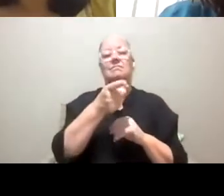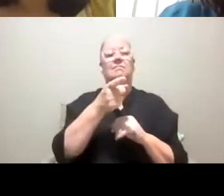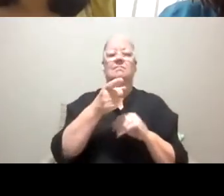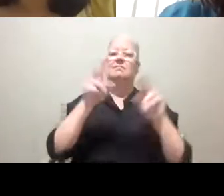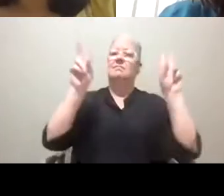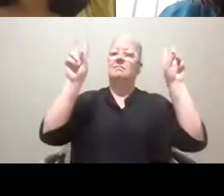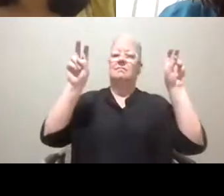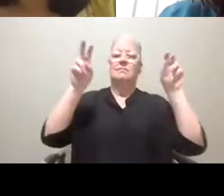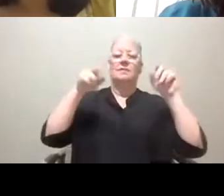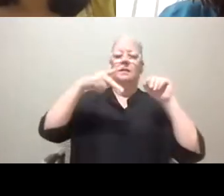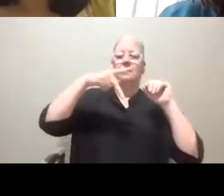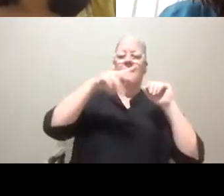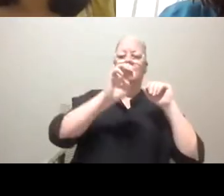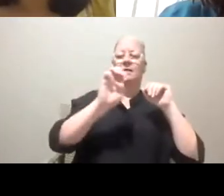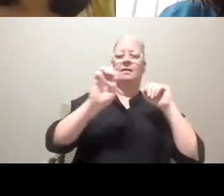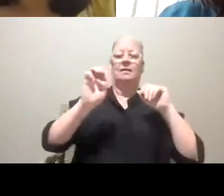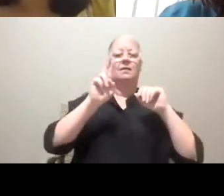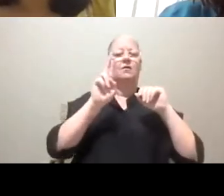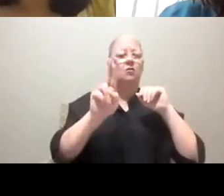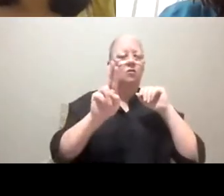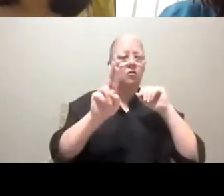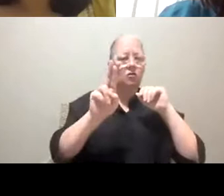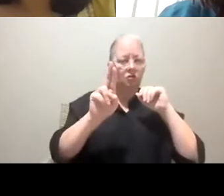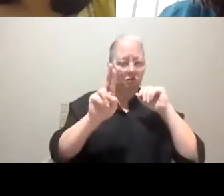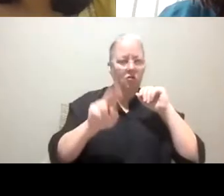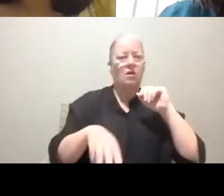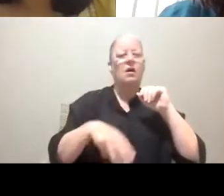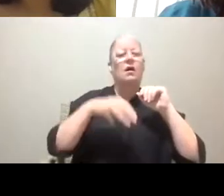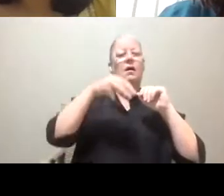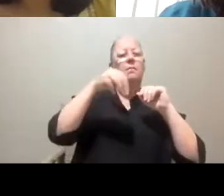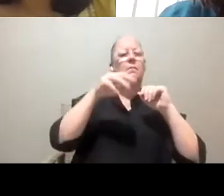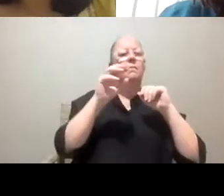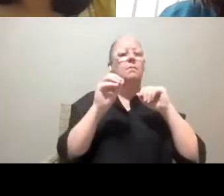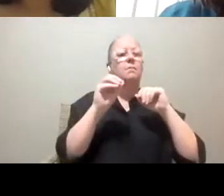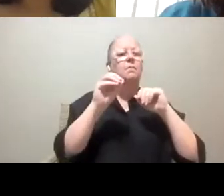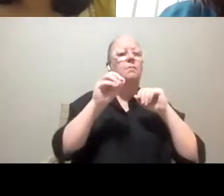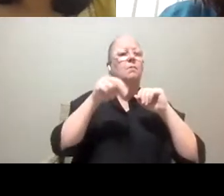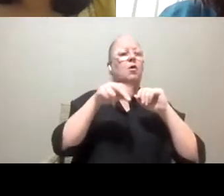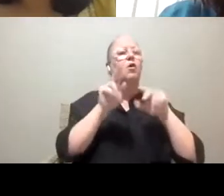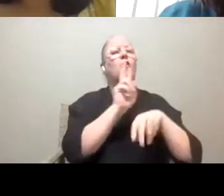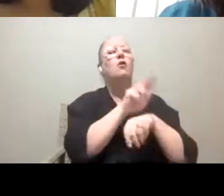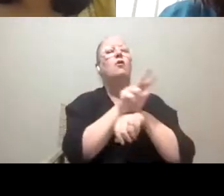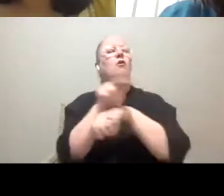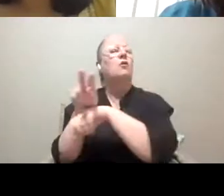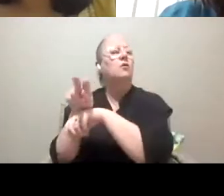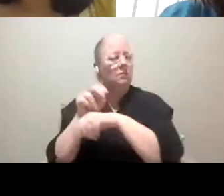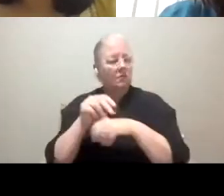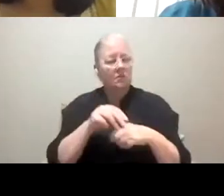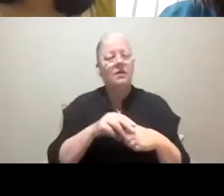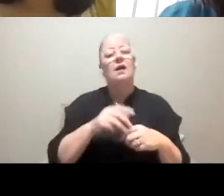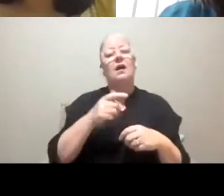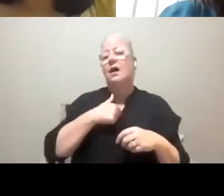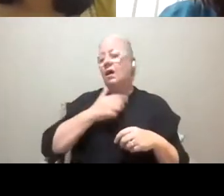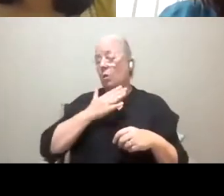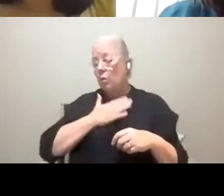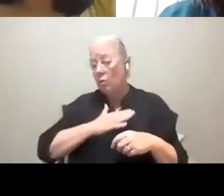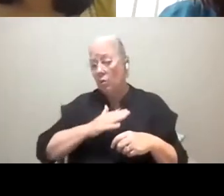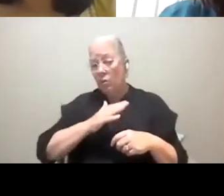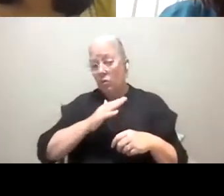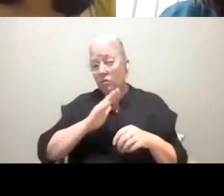Just to reassure some of you who have asked